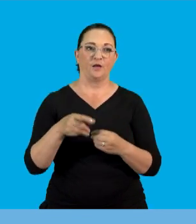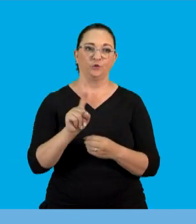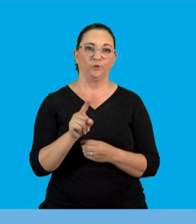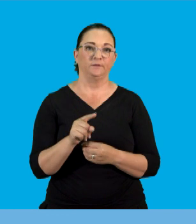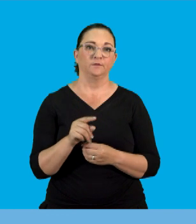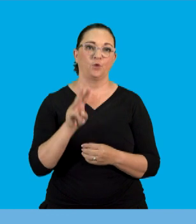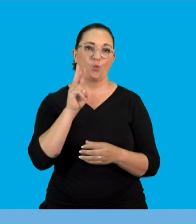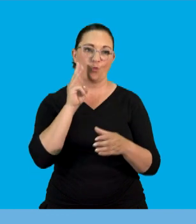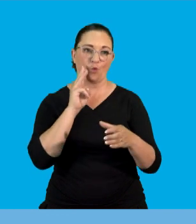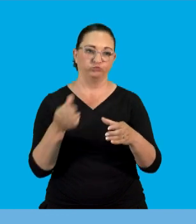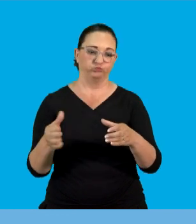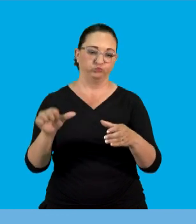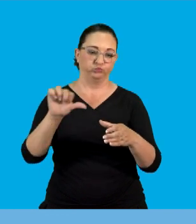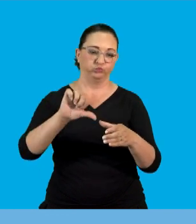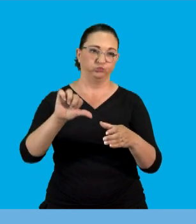distilled water.